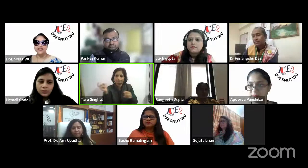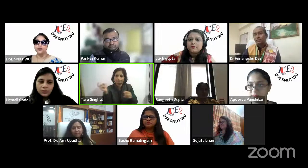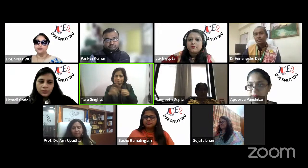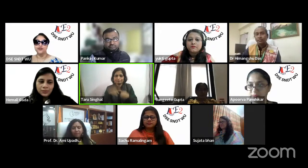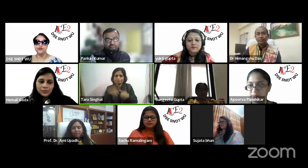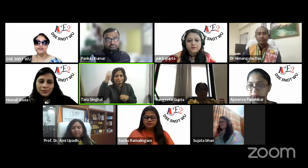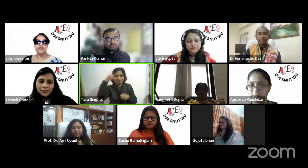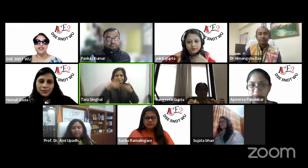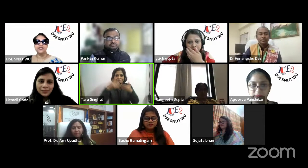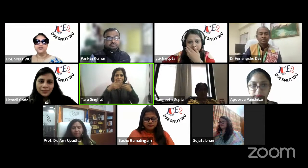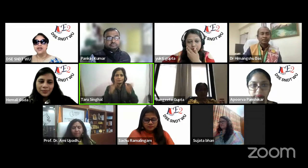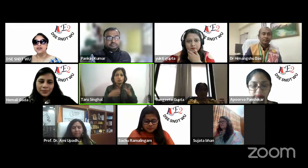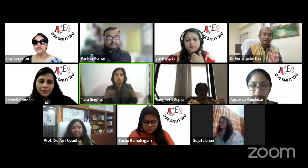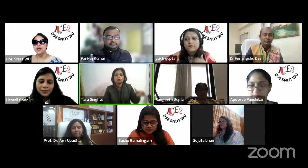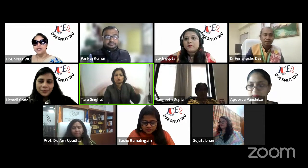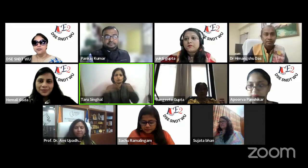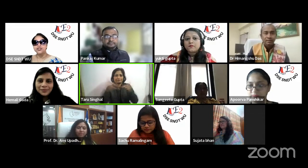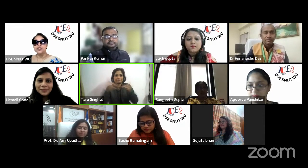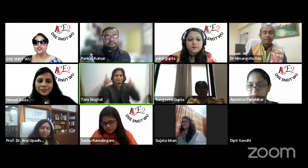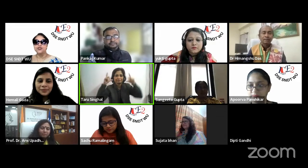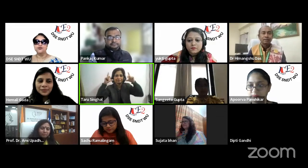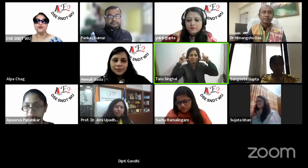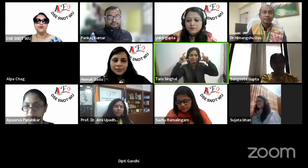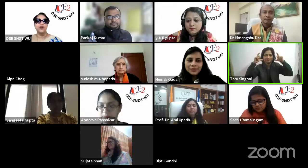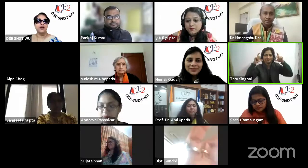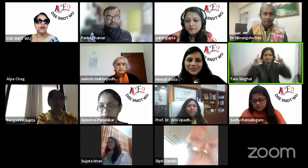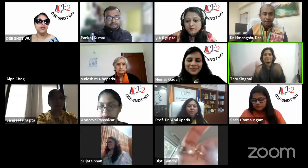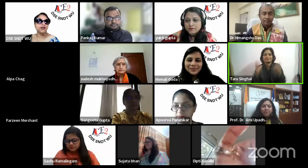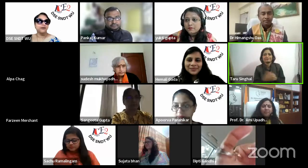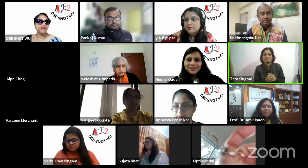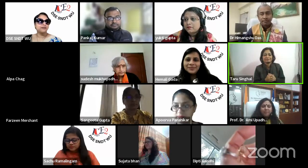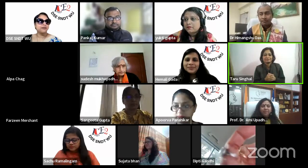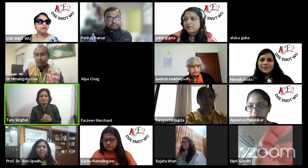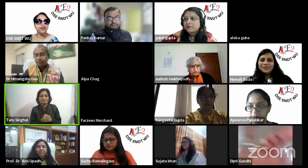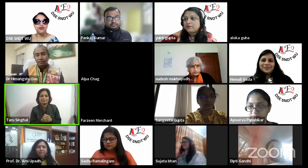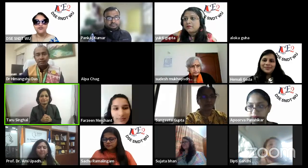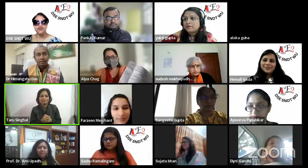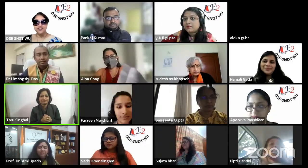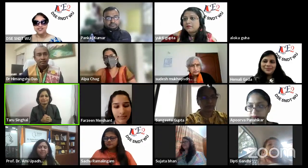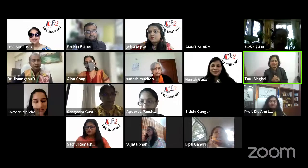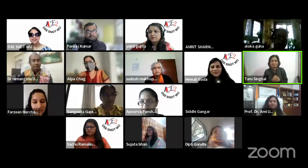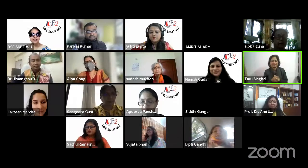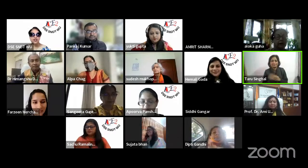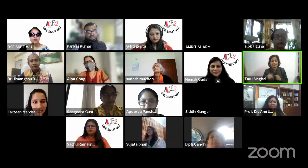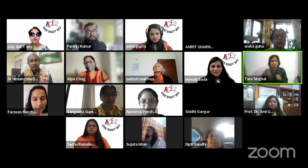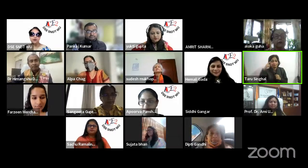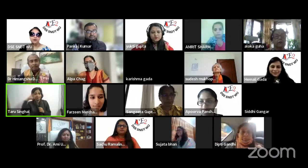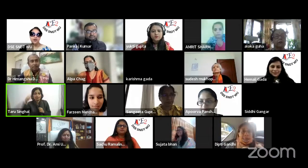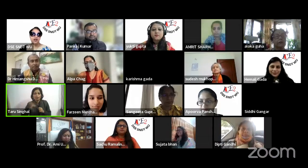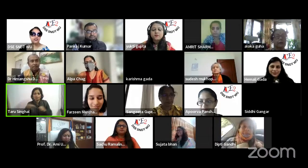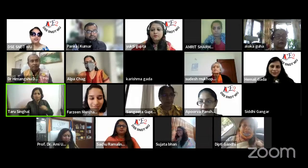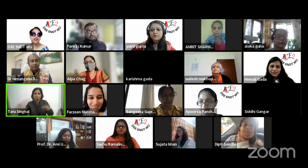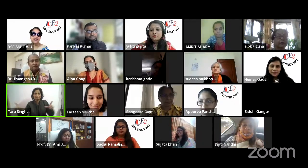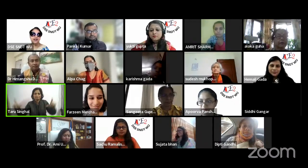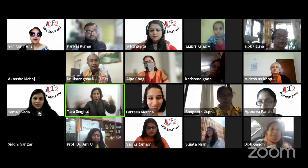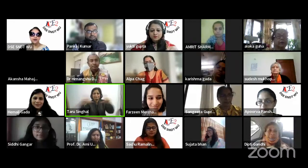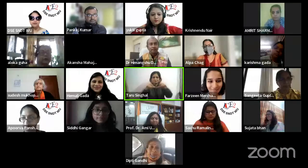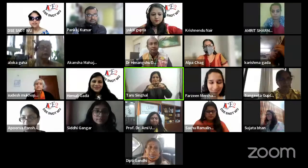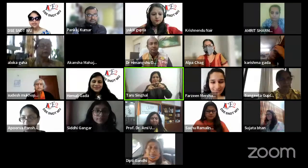camera for a group photograph. We'd like to have a picture to create a memory of this session with all